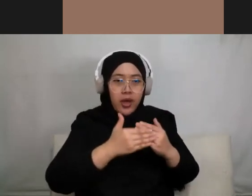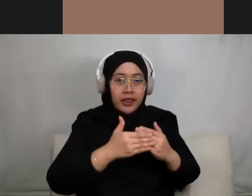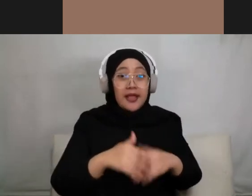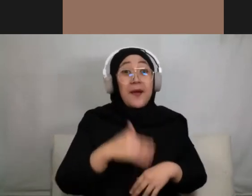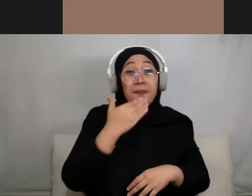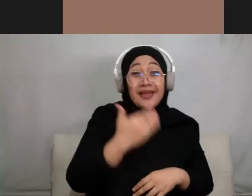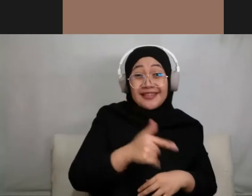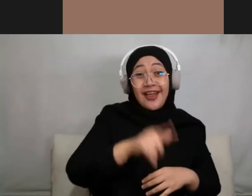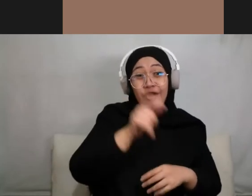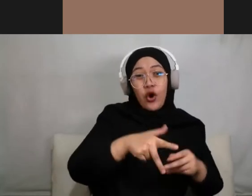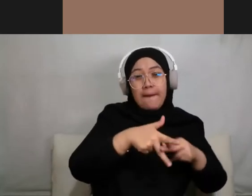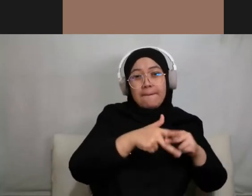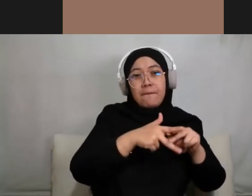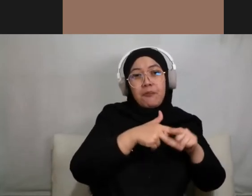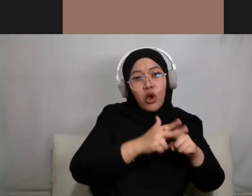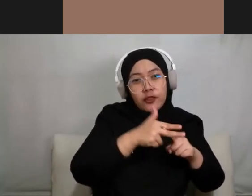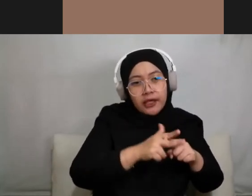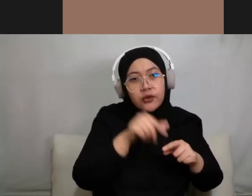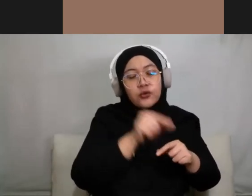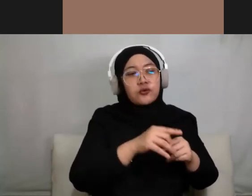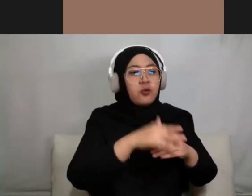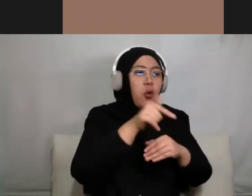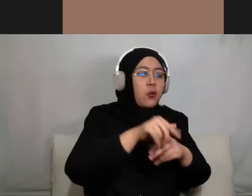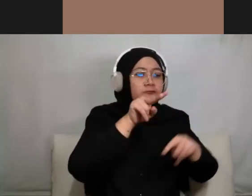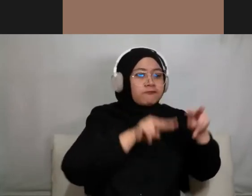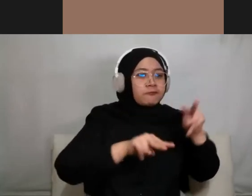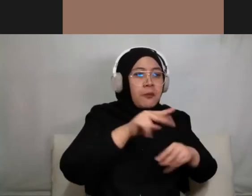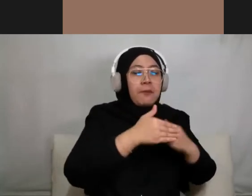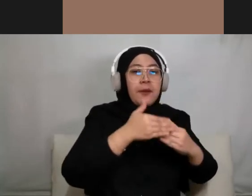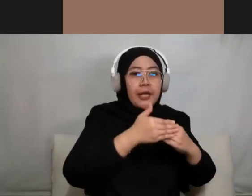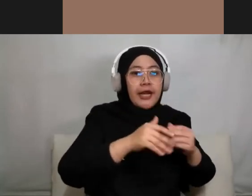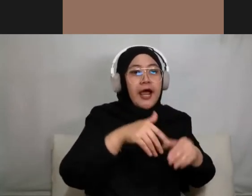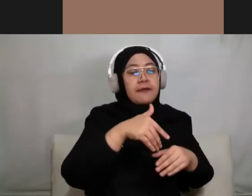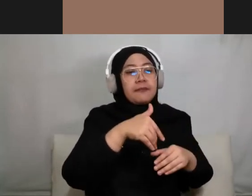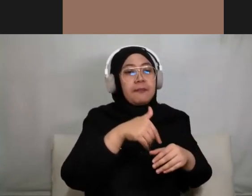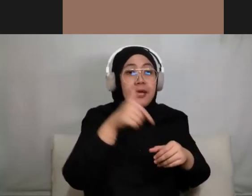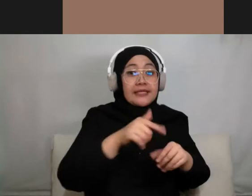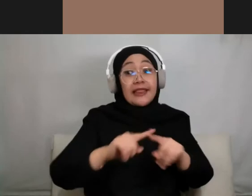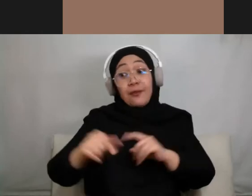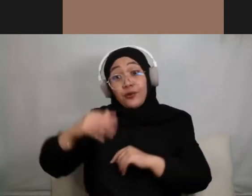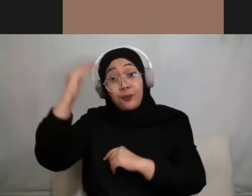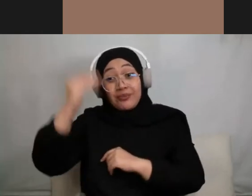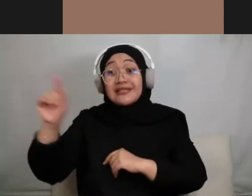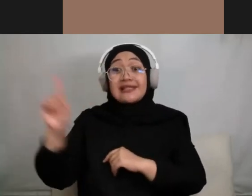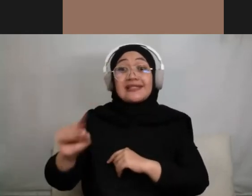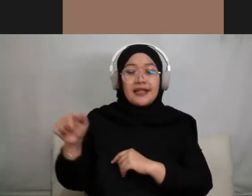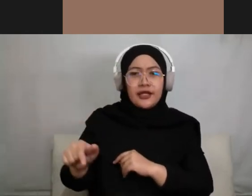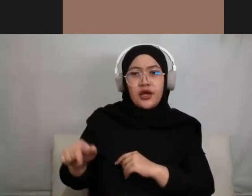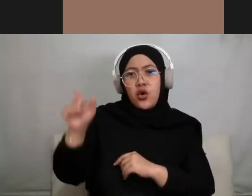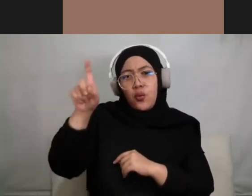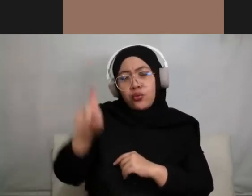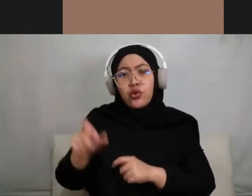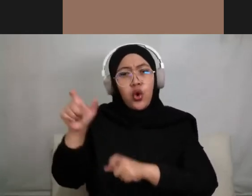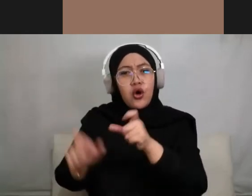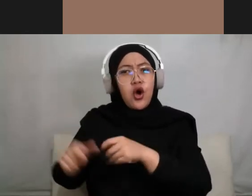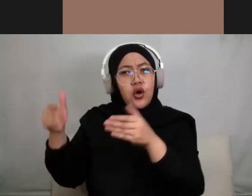bus. Now with this electric bus, we have reduced it to 0.4 to 0.5 person per bus.